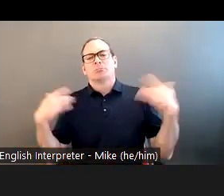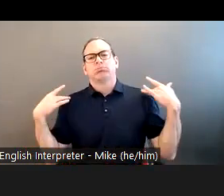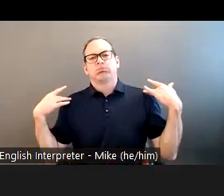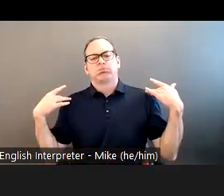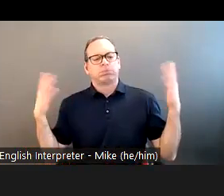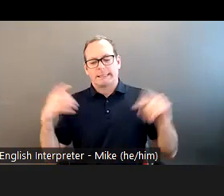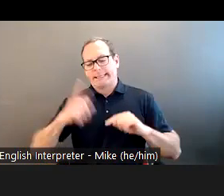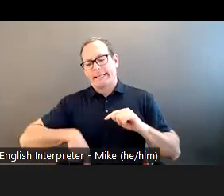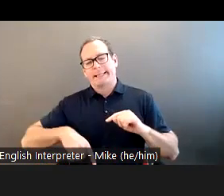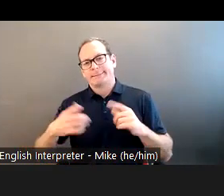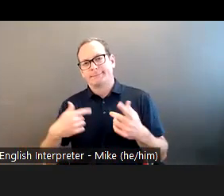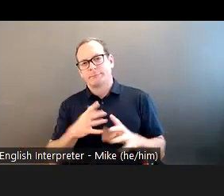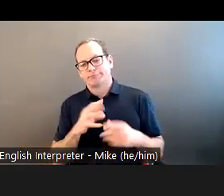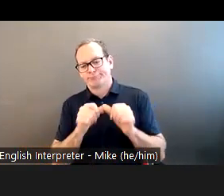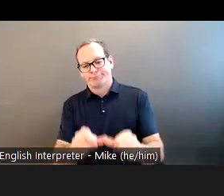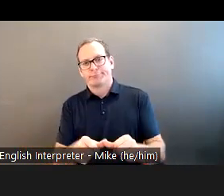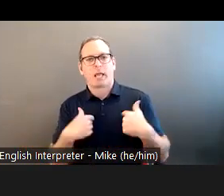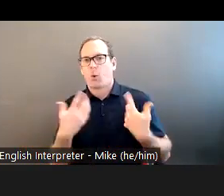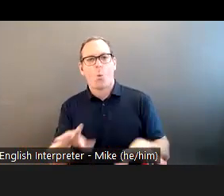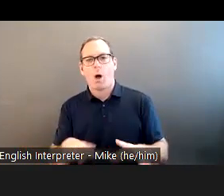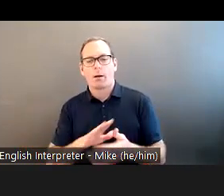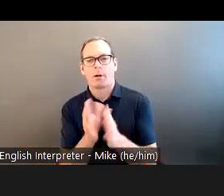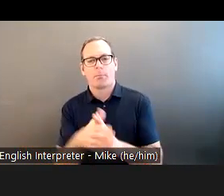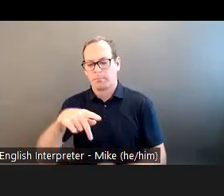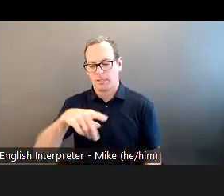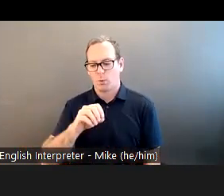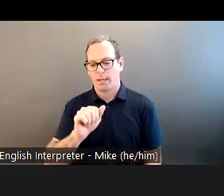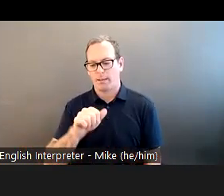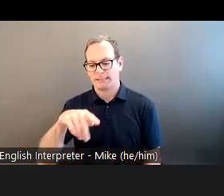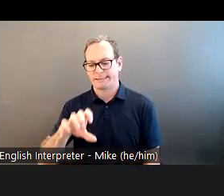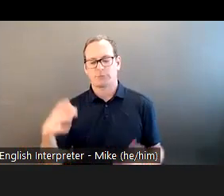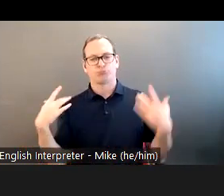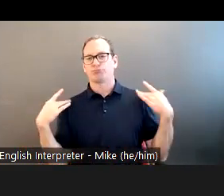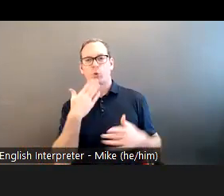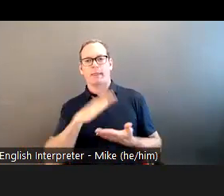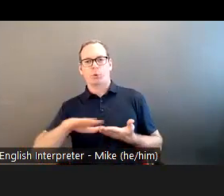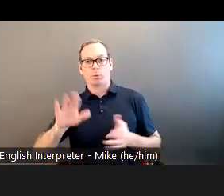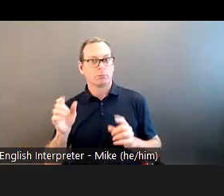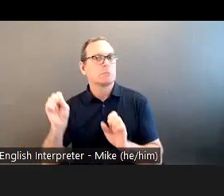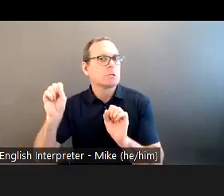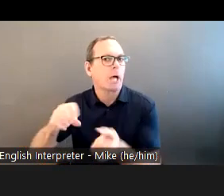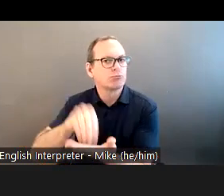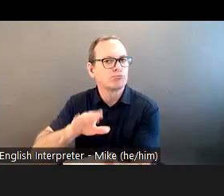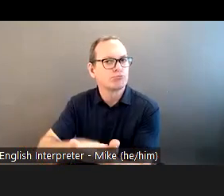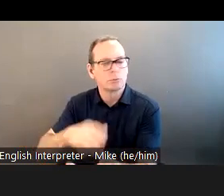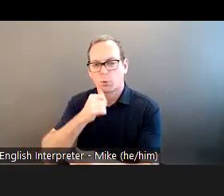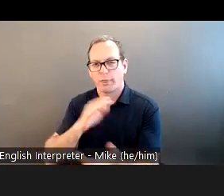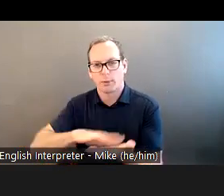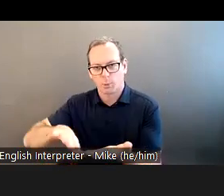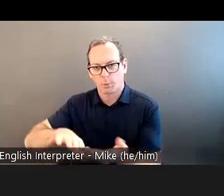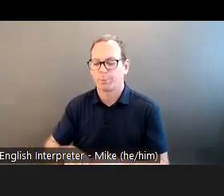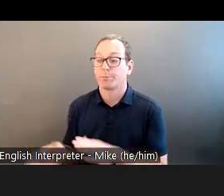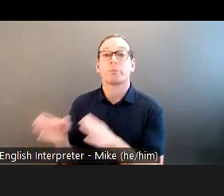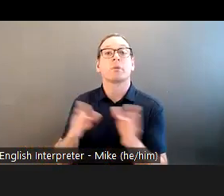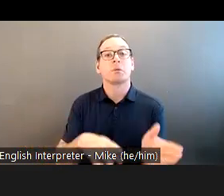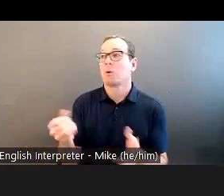and it's been witnessed saying, I do not want to fulfill this role. They can also resign after they've started working for you. So if they've been in the